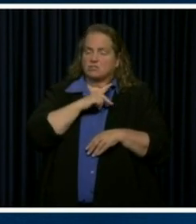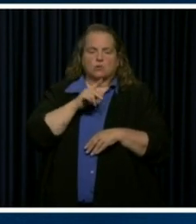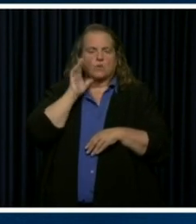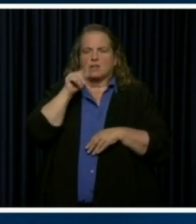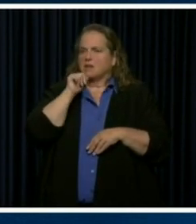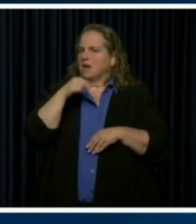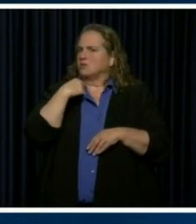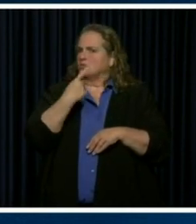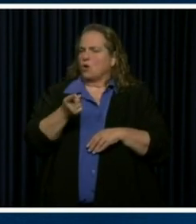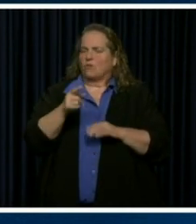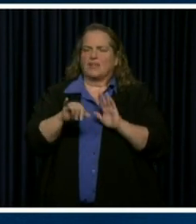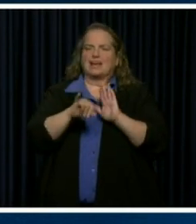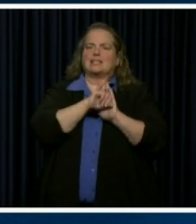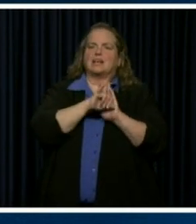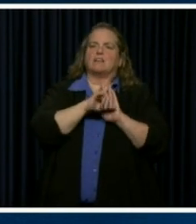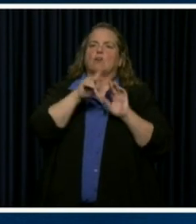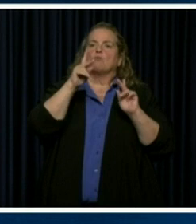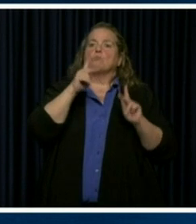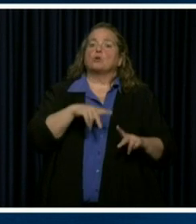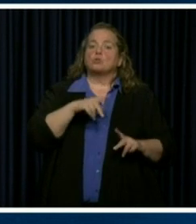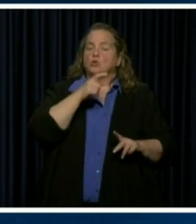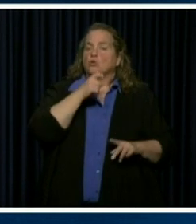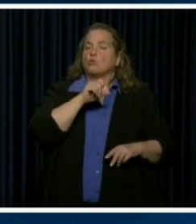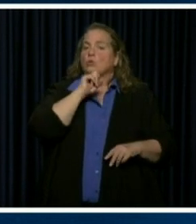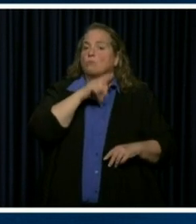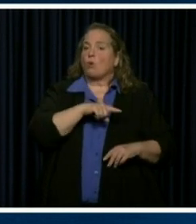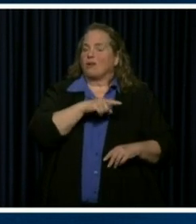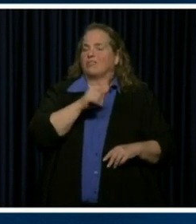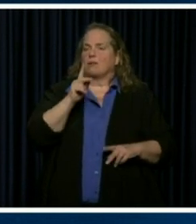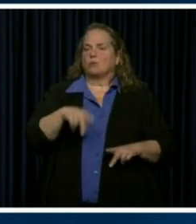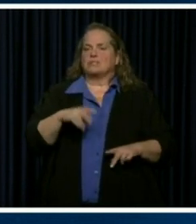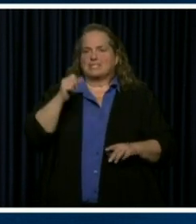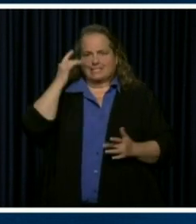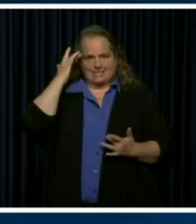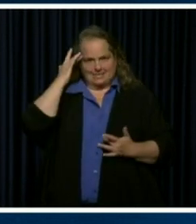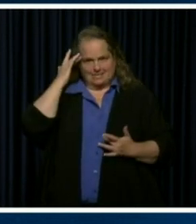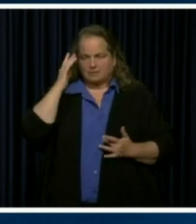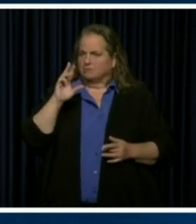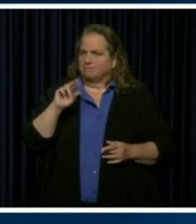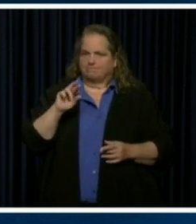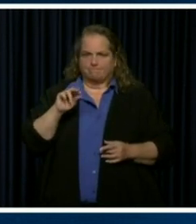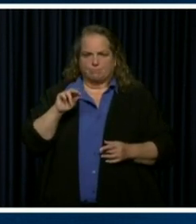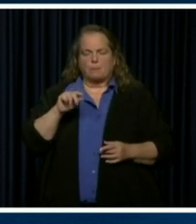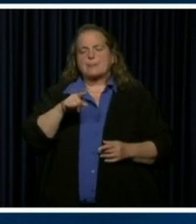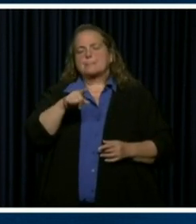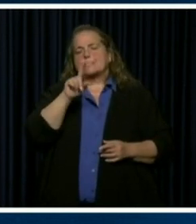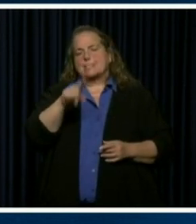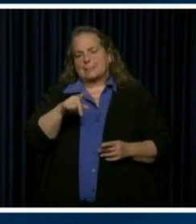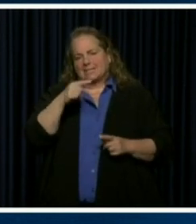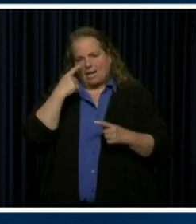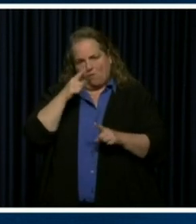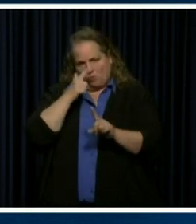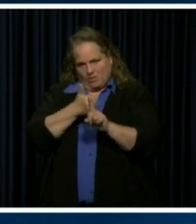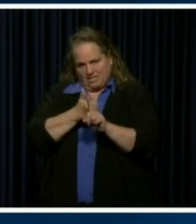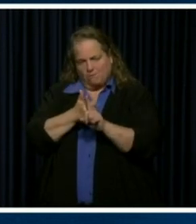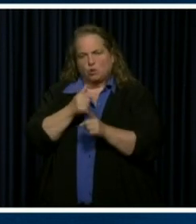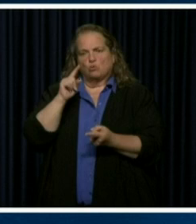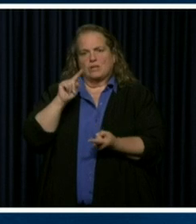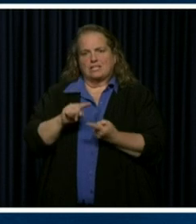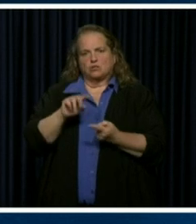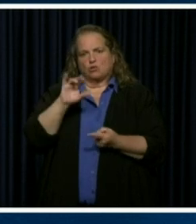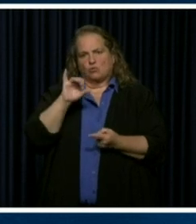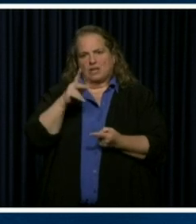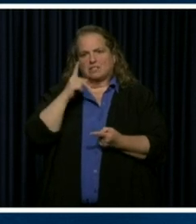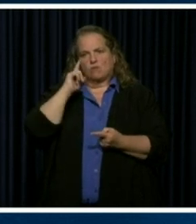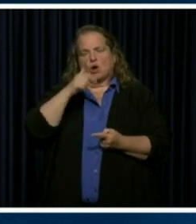of the person who may have reported them. They will be told what they need to do to care for themselves, reduce the risk to others, and protect their